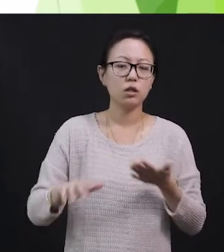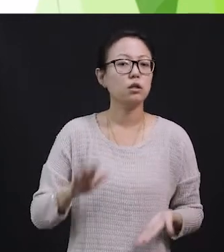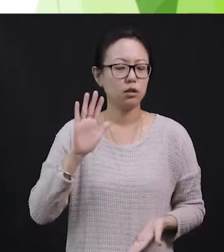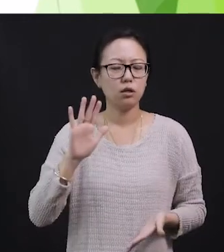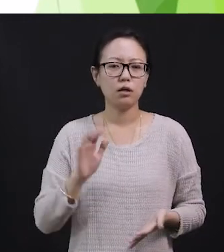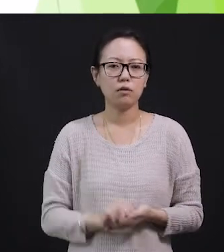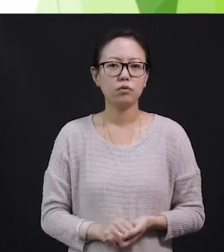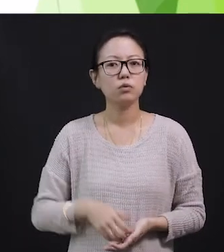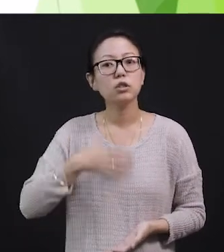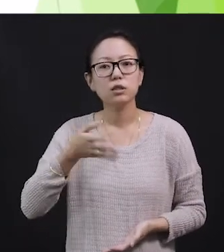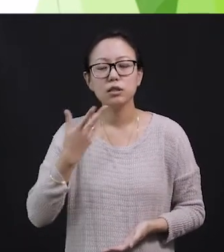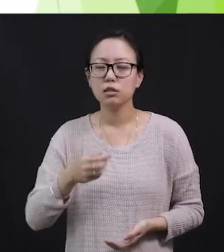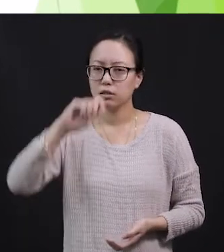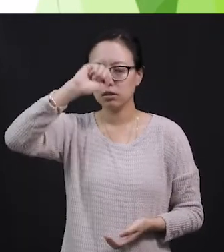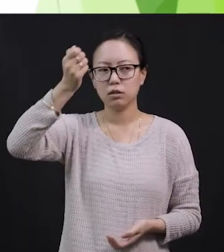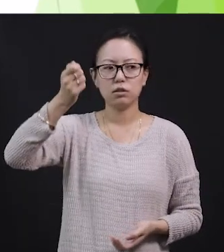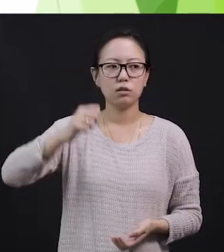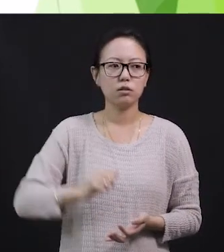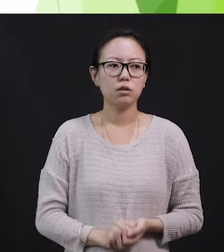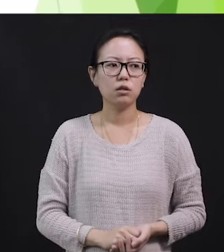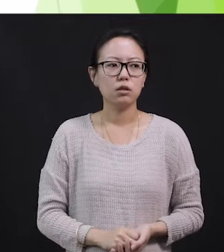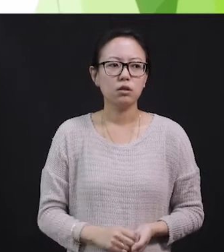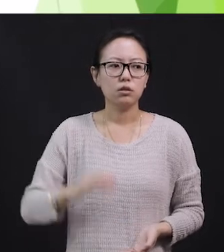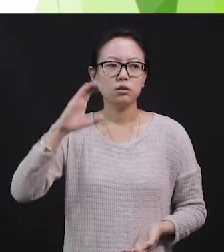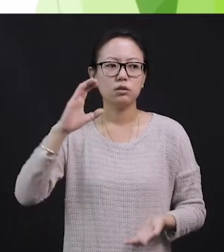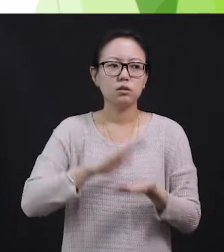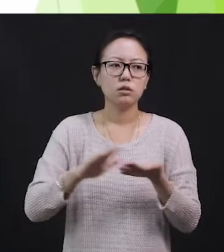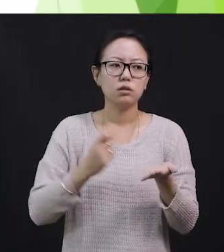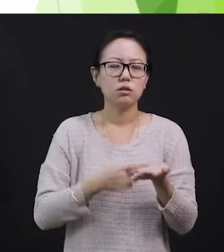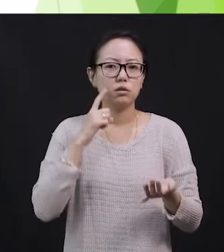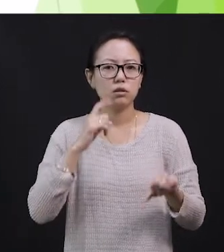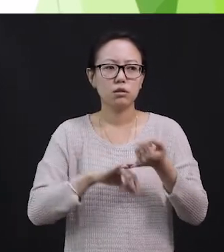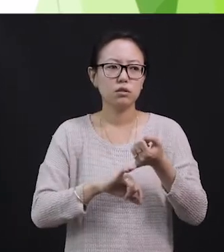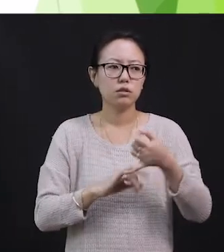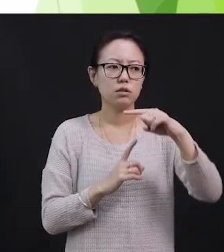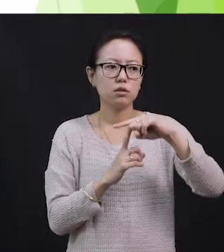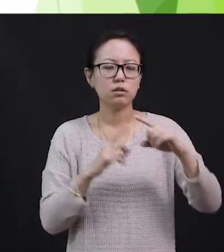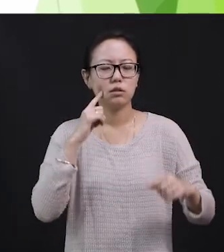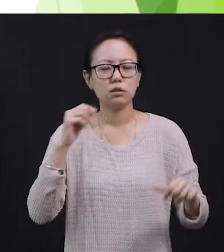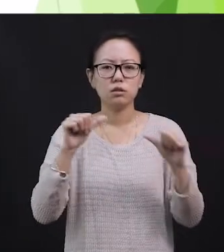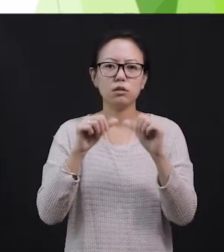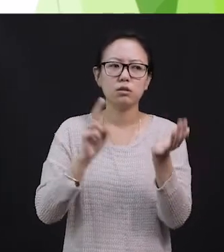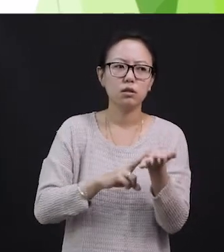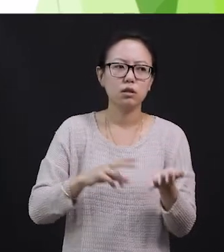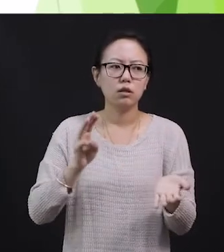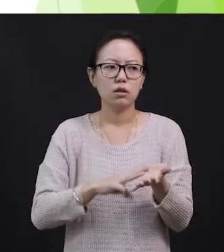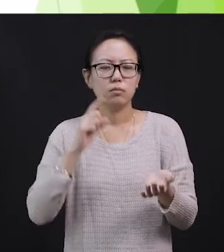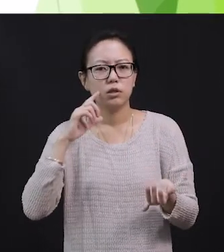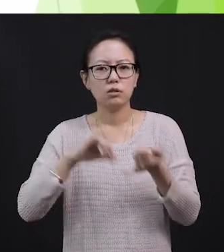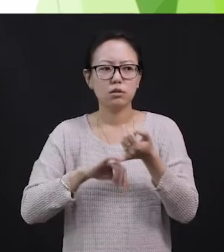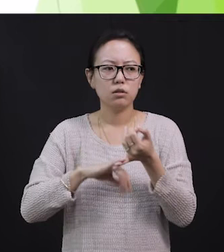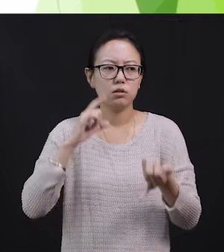The Christian missionaries had a belief that new education system would end the belief Indians had in their religion, and then they would